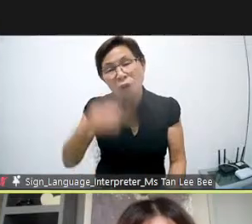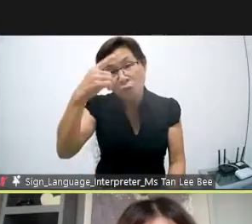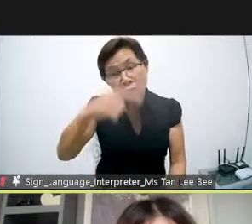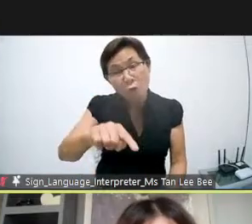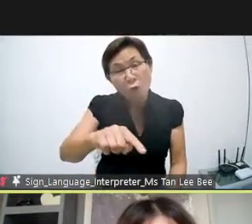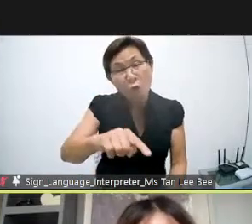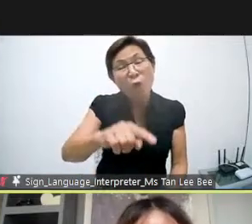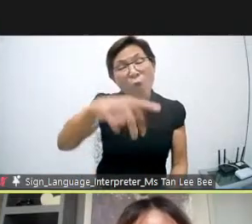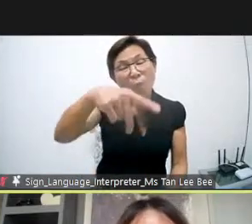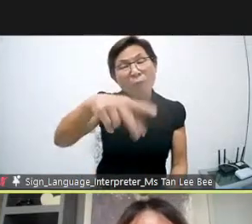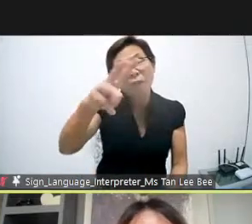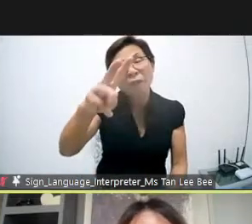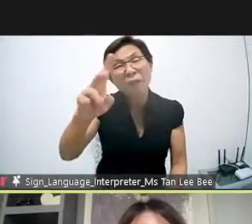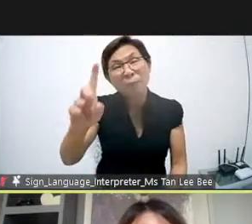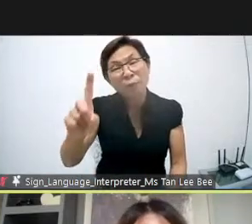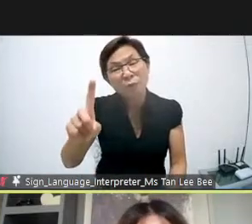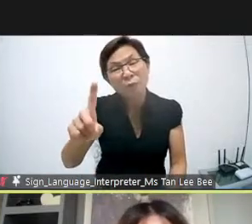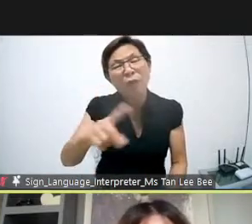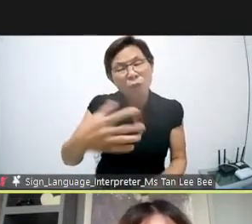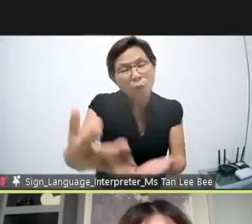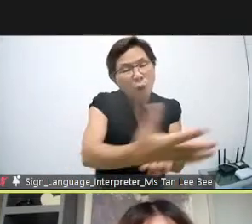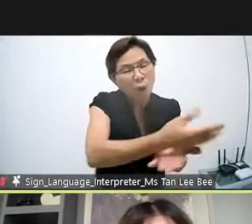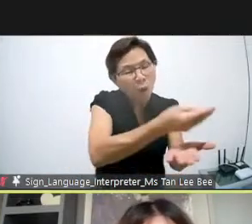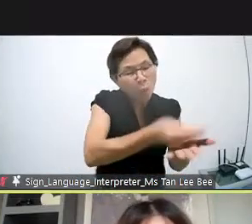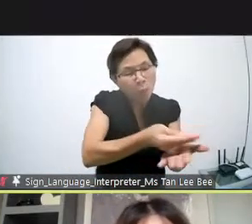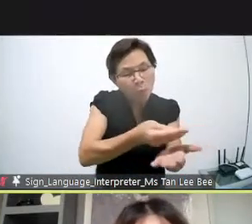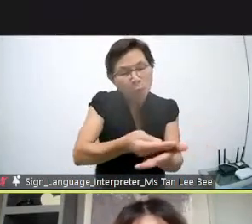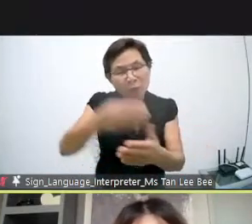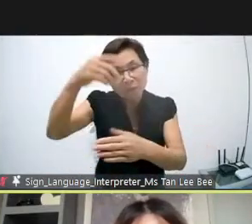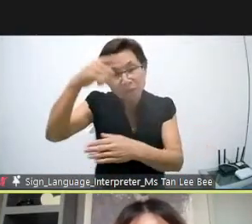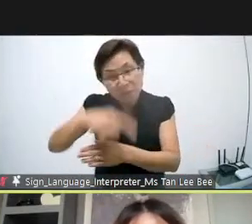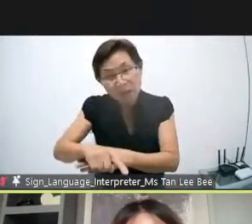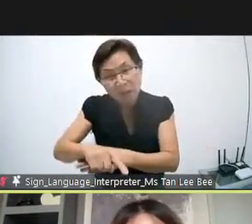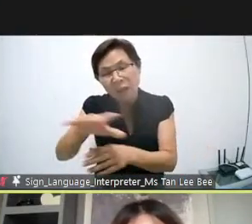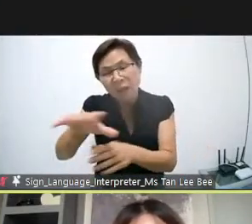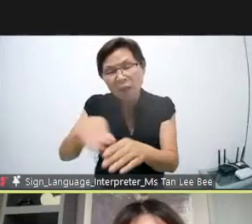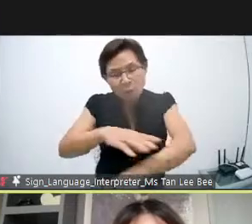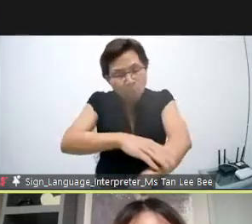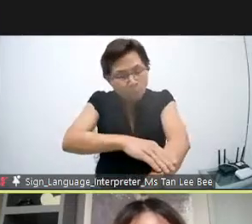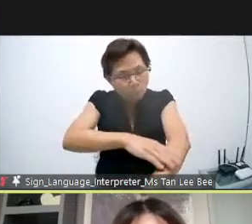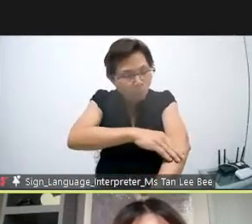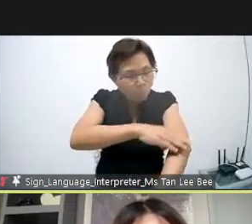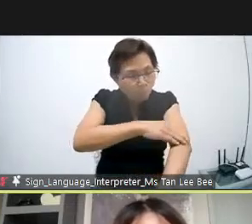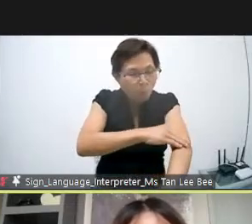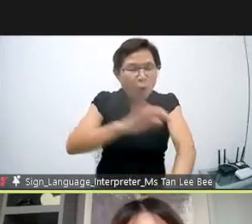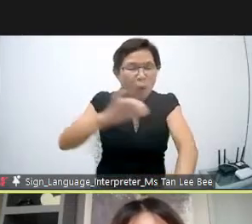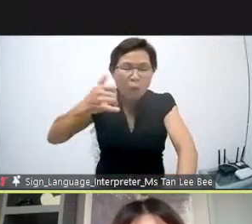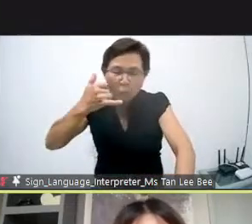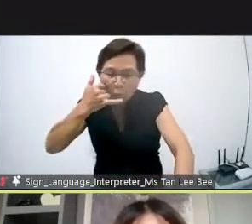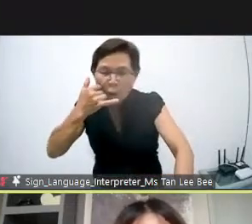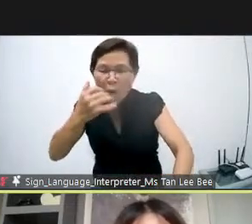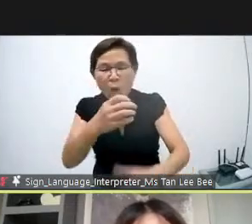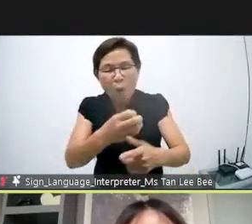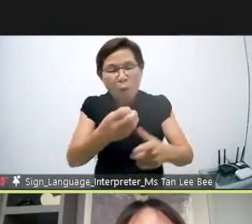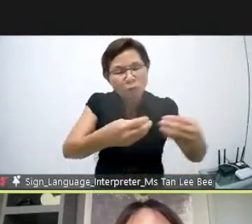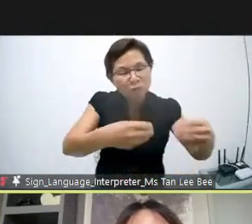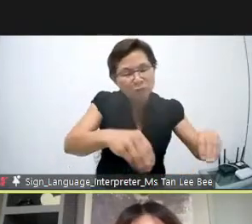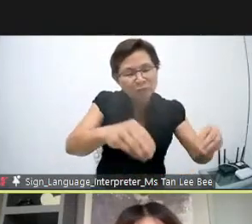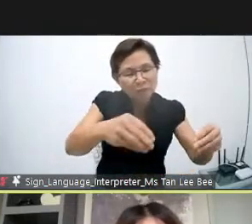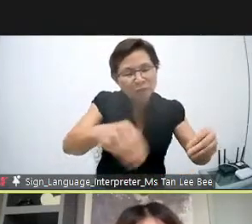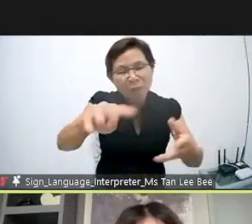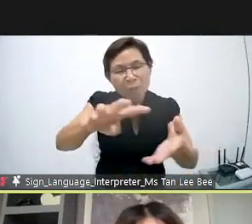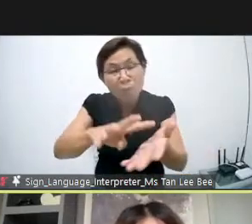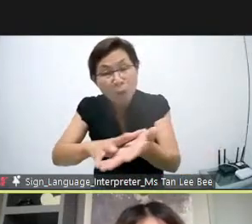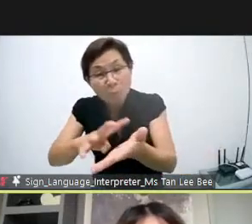PWD to earn income in Thailand, including massage, call center, or selling the lottery. On the